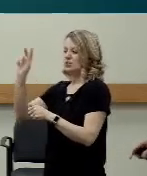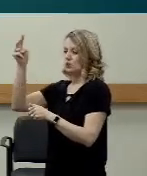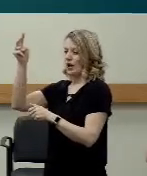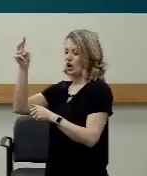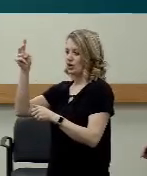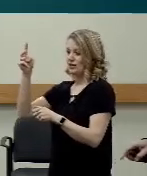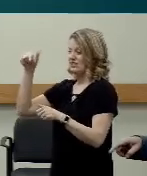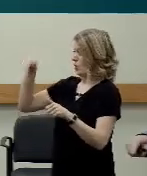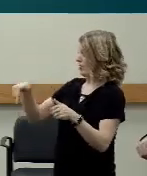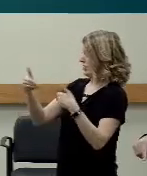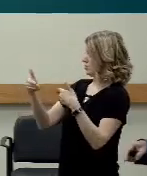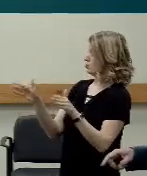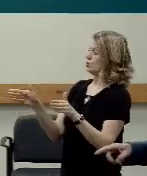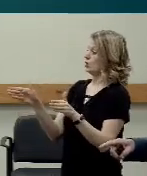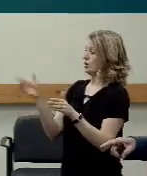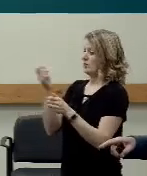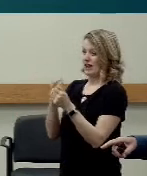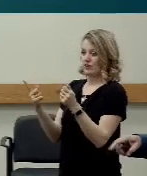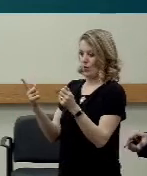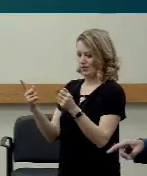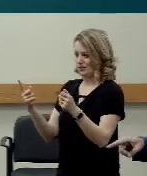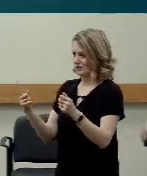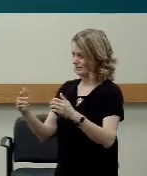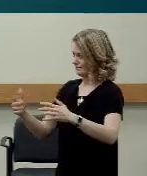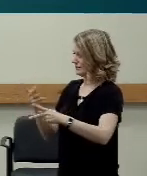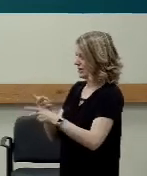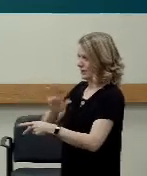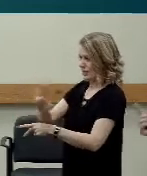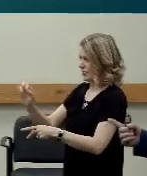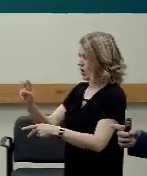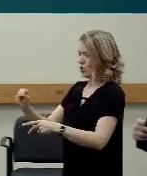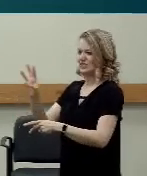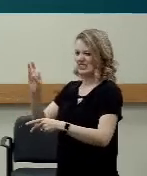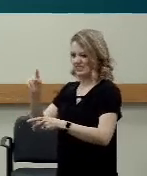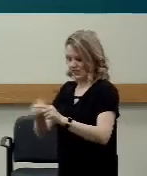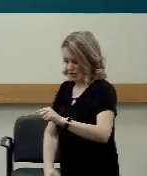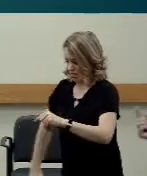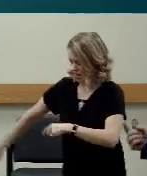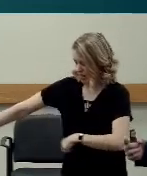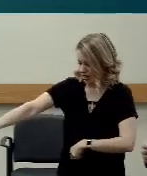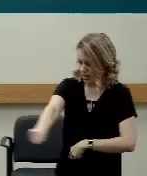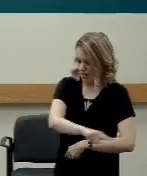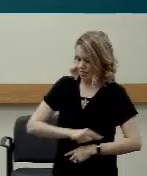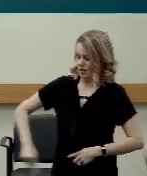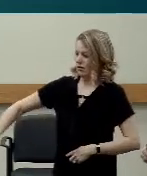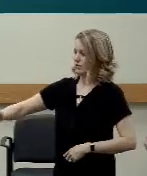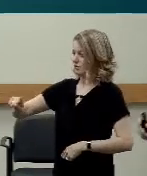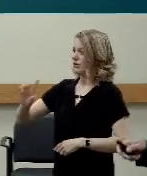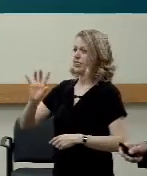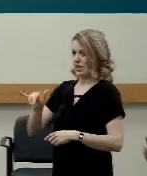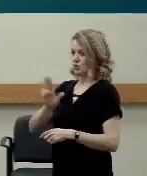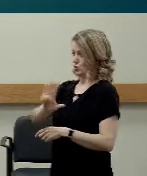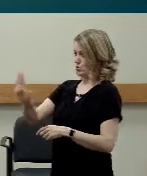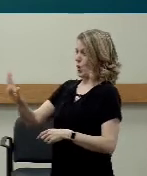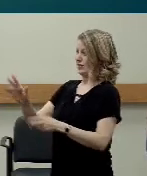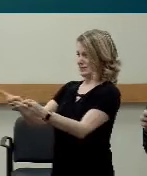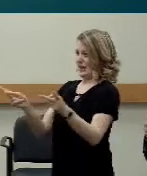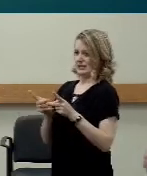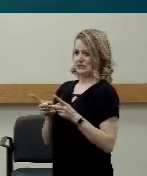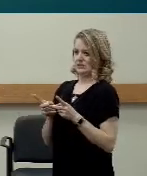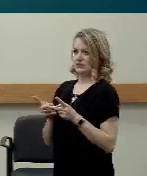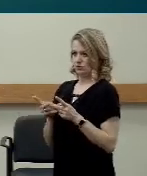this room right now are claiming as your own. That 6-foot circle that goes all the way around you, that's your space. And